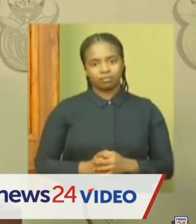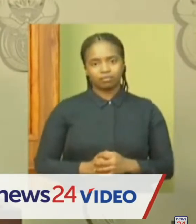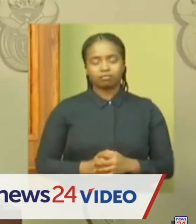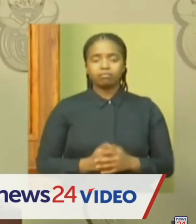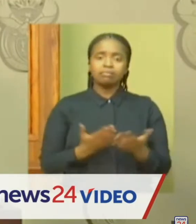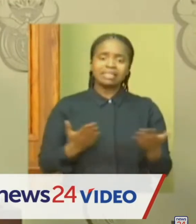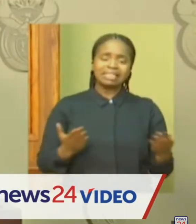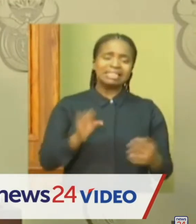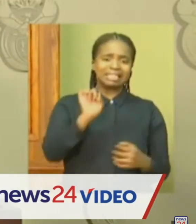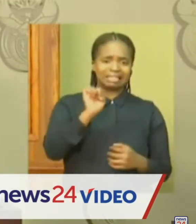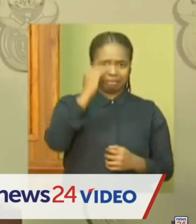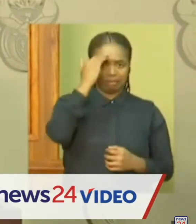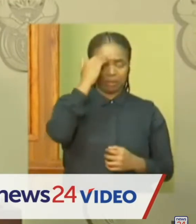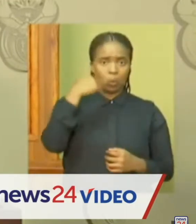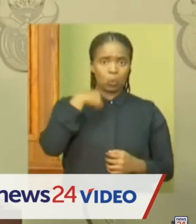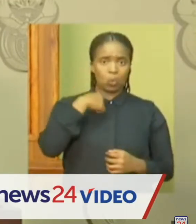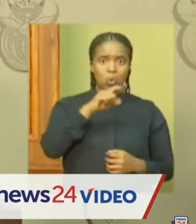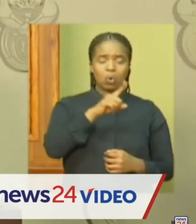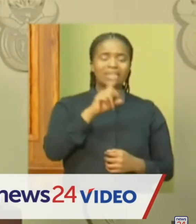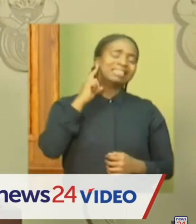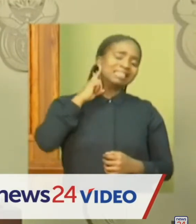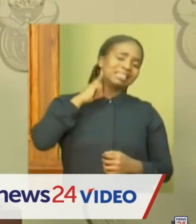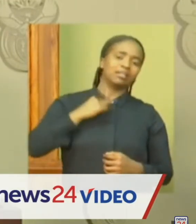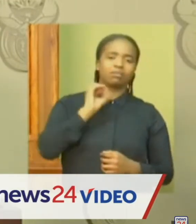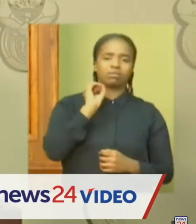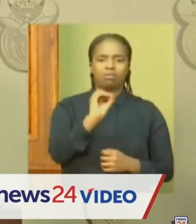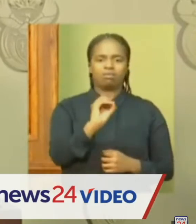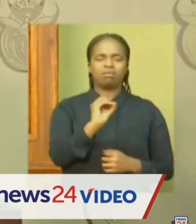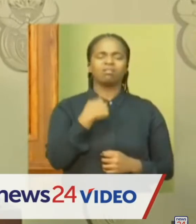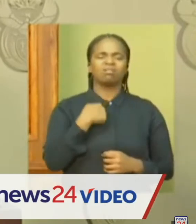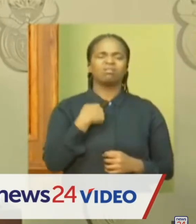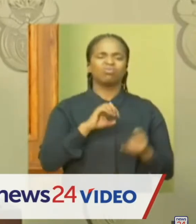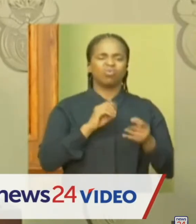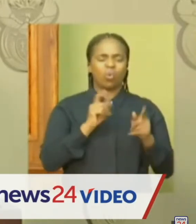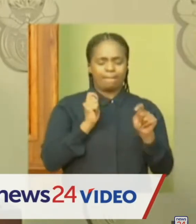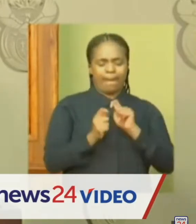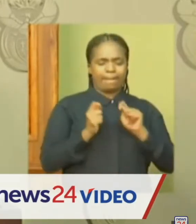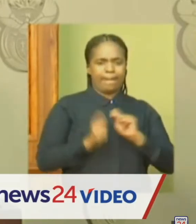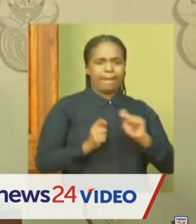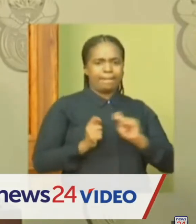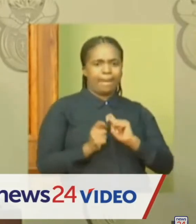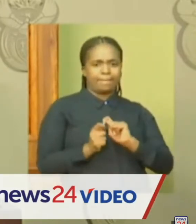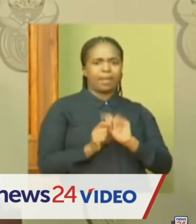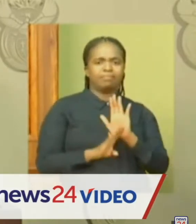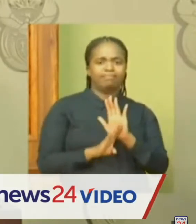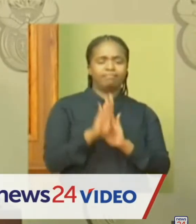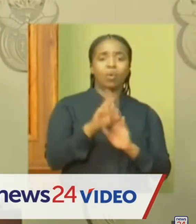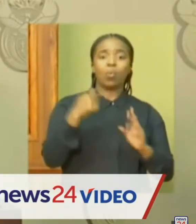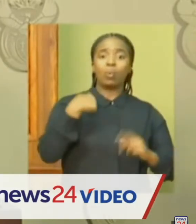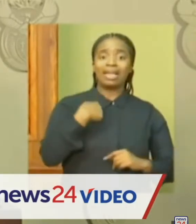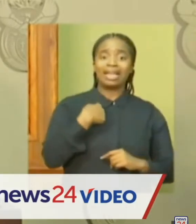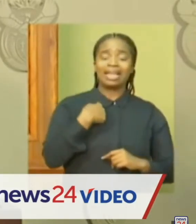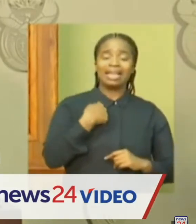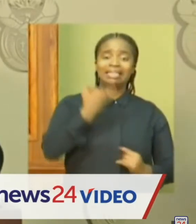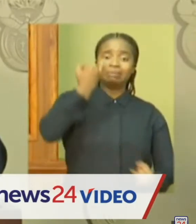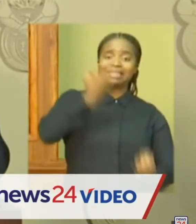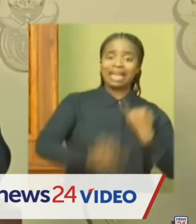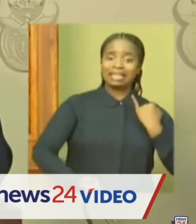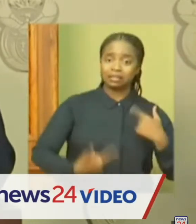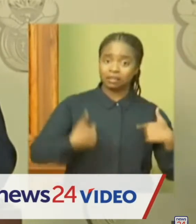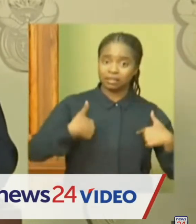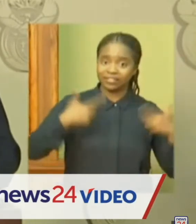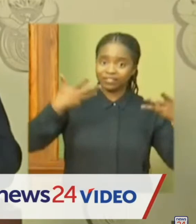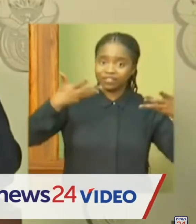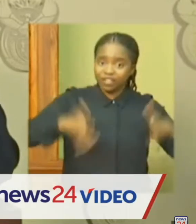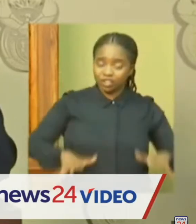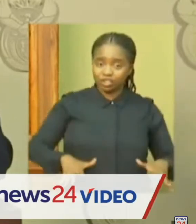Where we have disappointed, we will continue to make amends. Where we have made mistakes, and as I